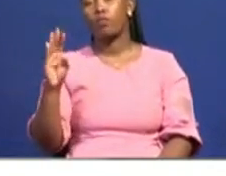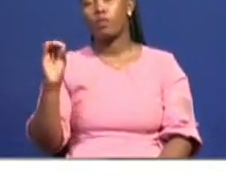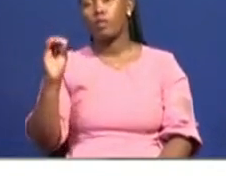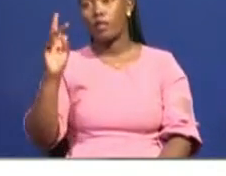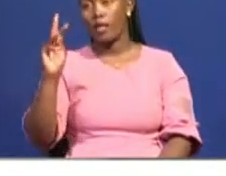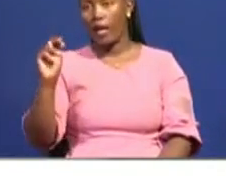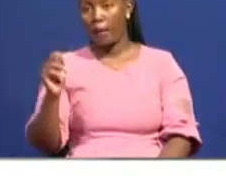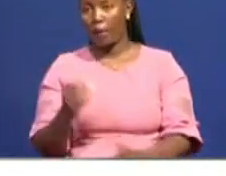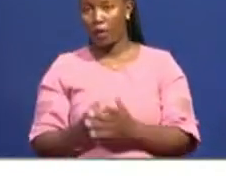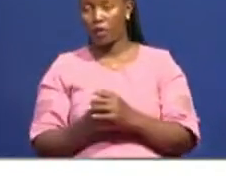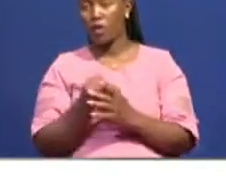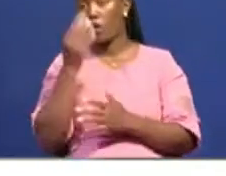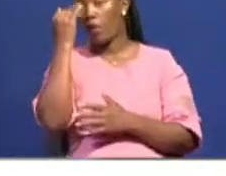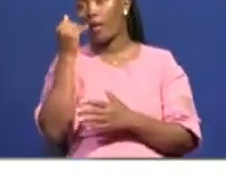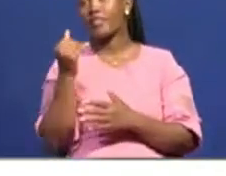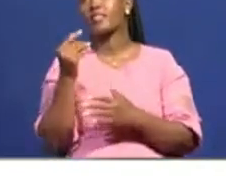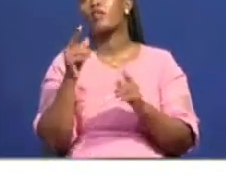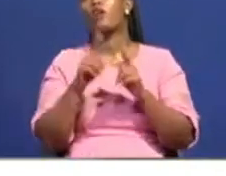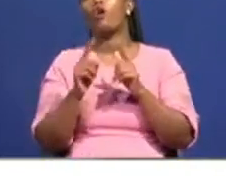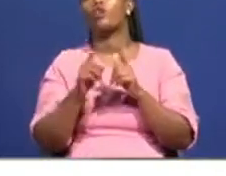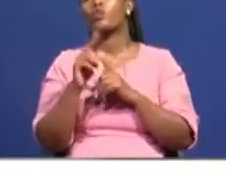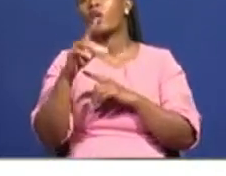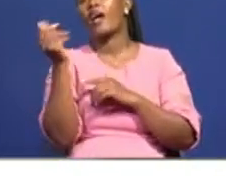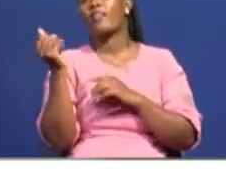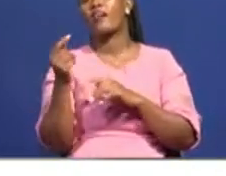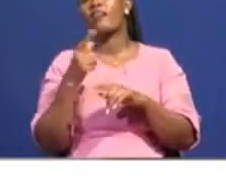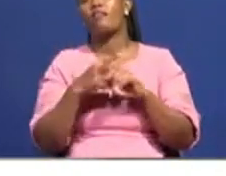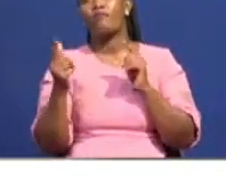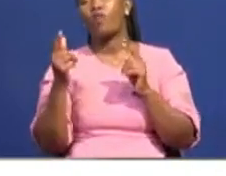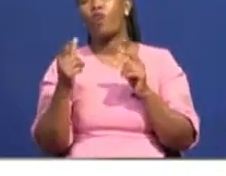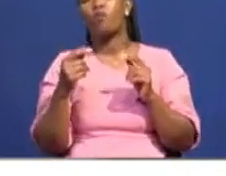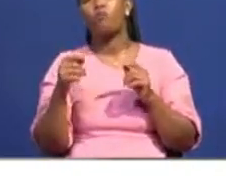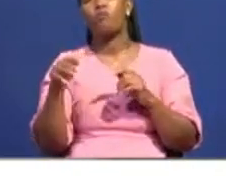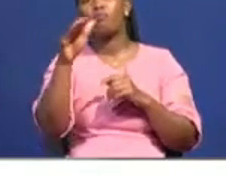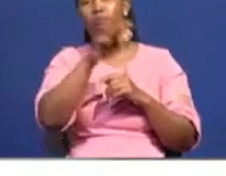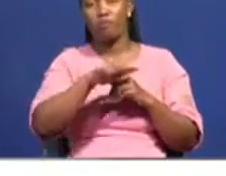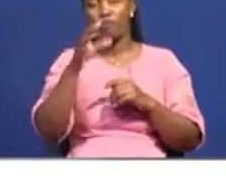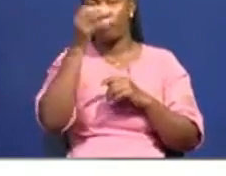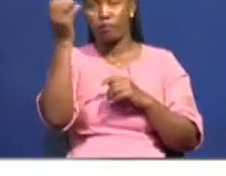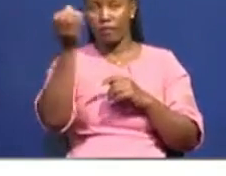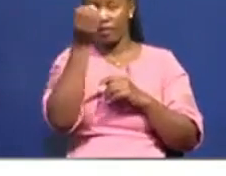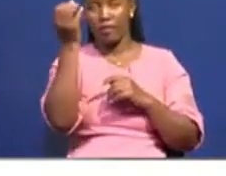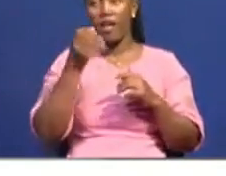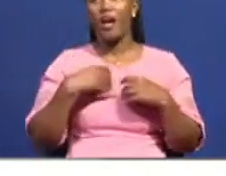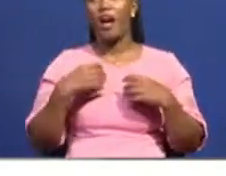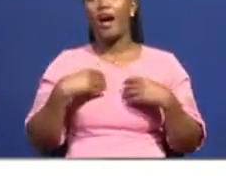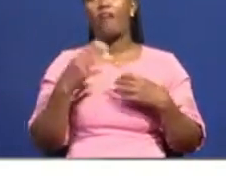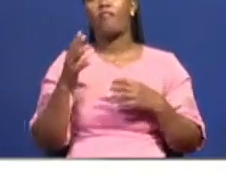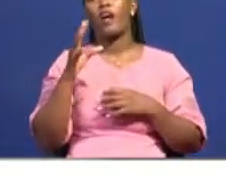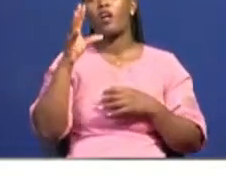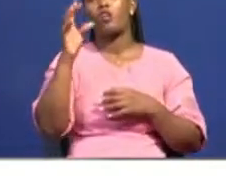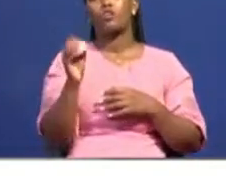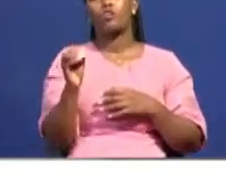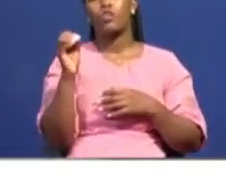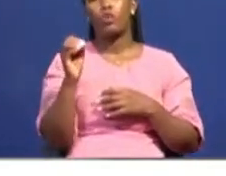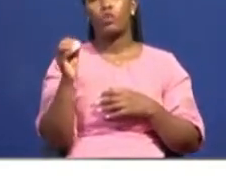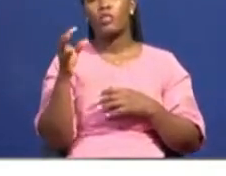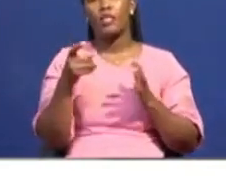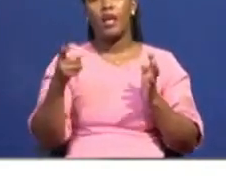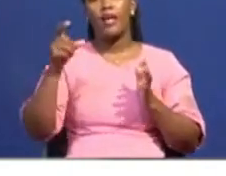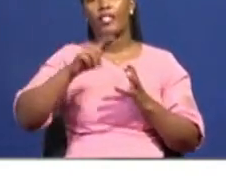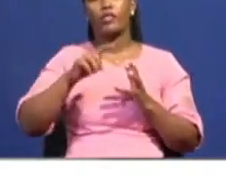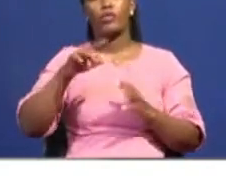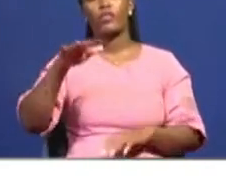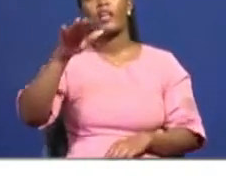methane gas from waste is actually what is already in the environment. Okay. So it's a zero option, zero addition